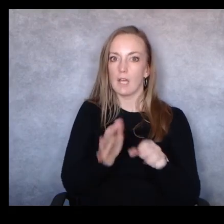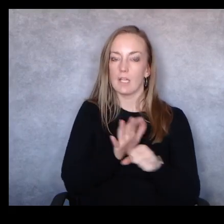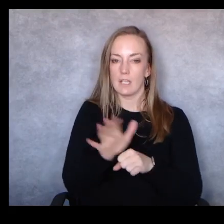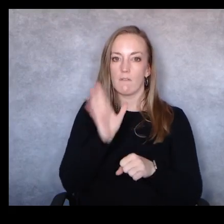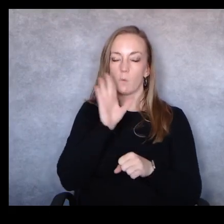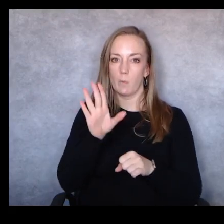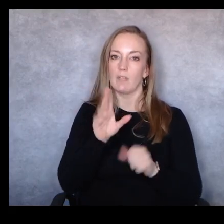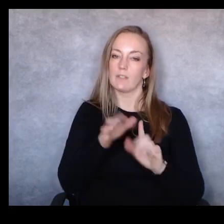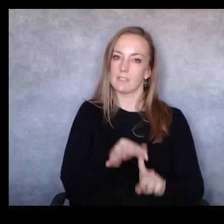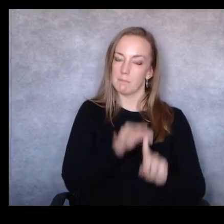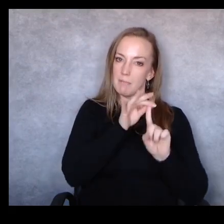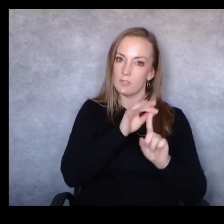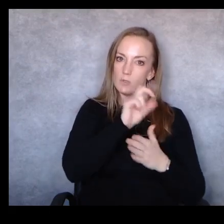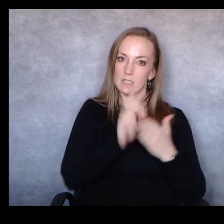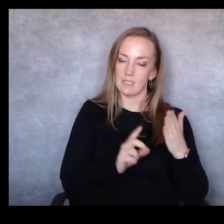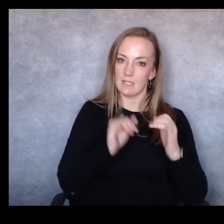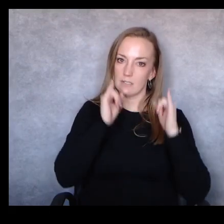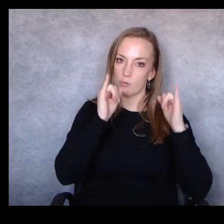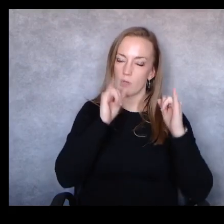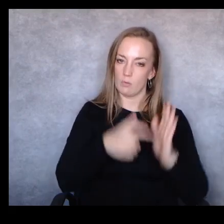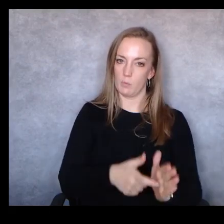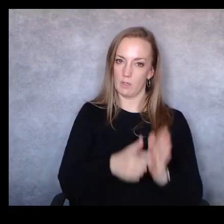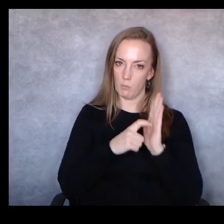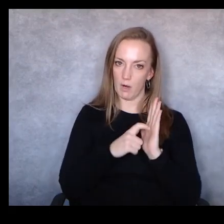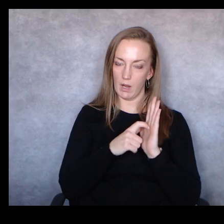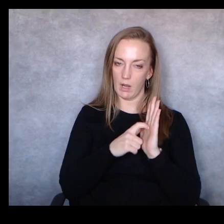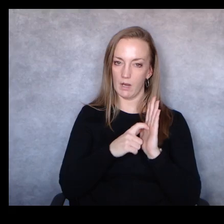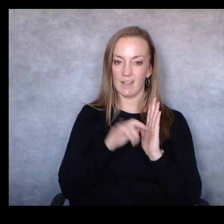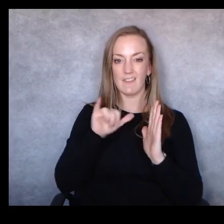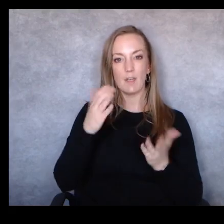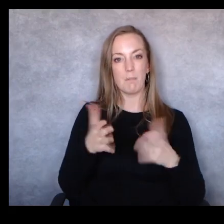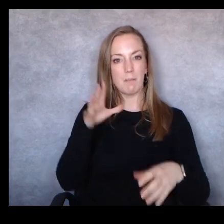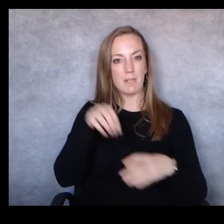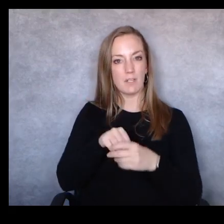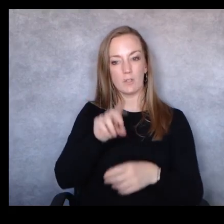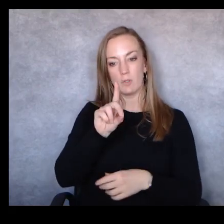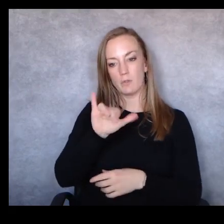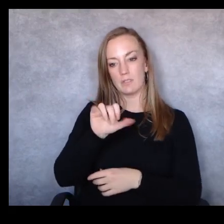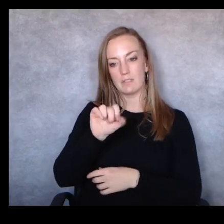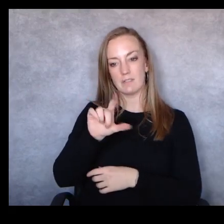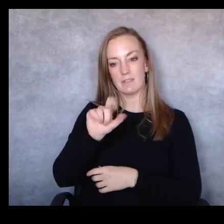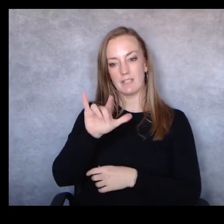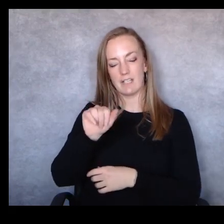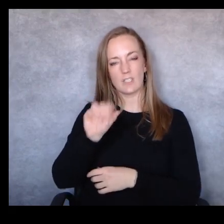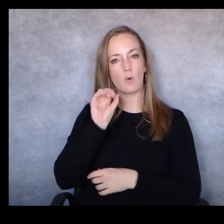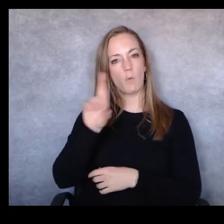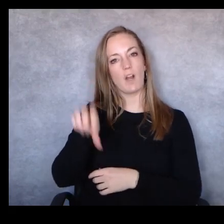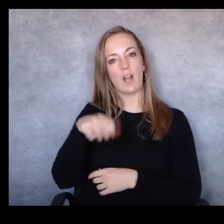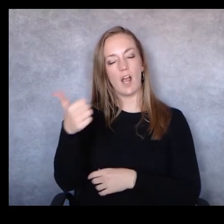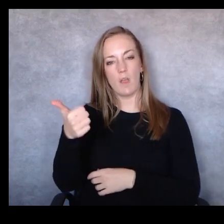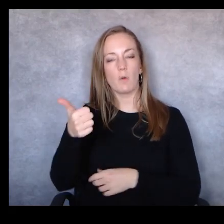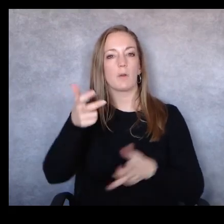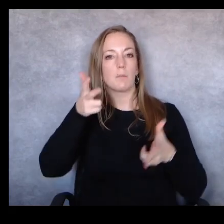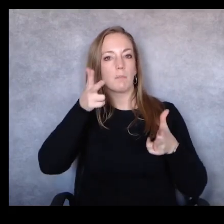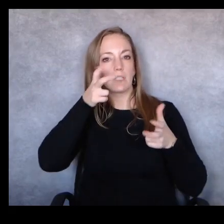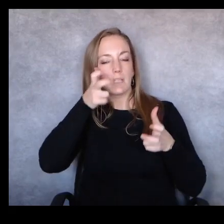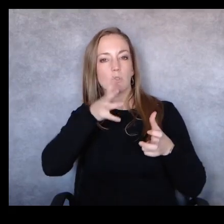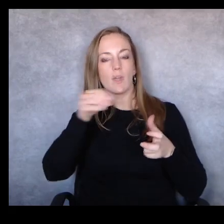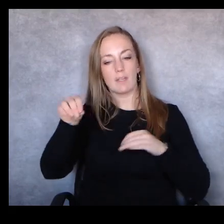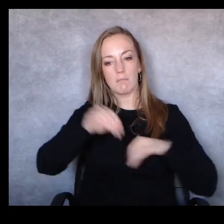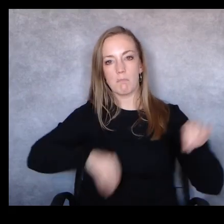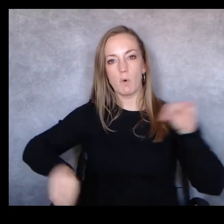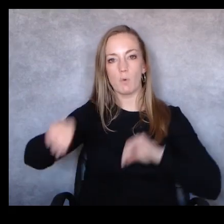specially designed instruction is required, and this may include dyslexia along with other perceptual and motor disabilities.